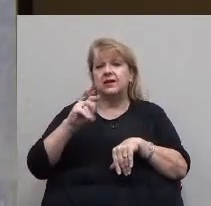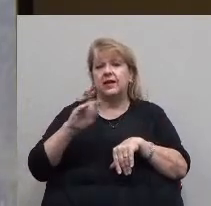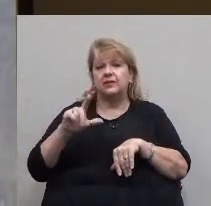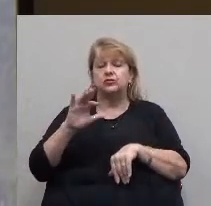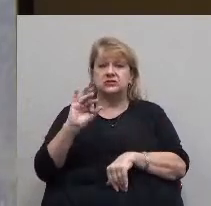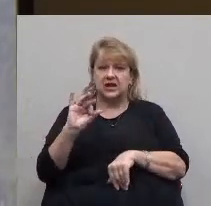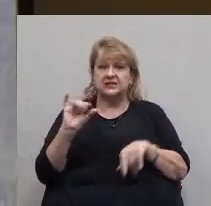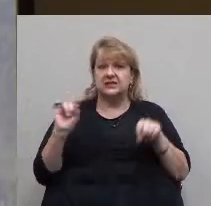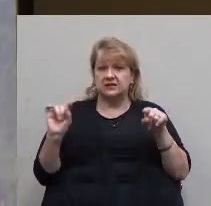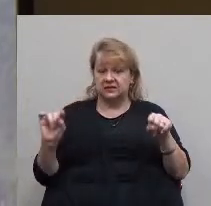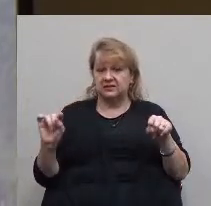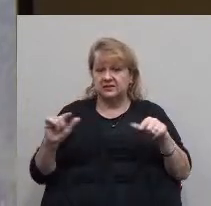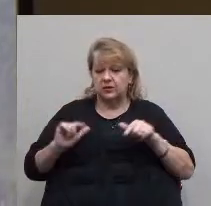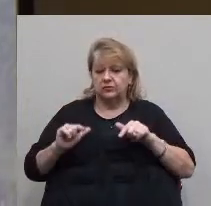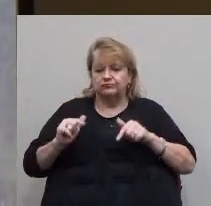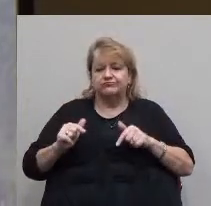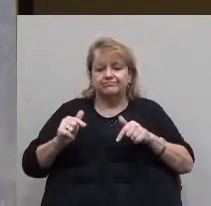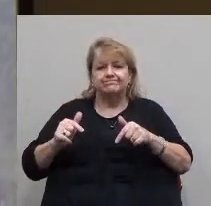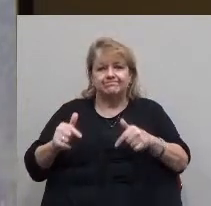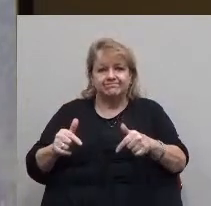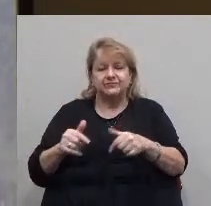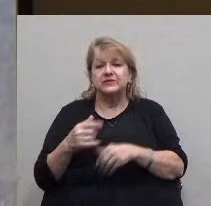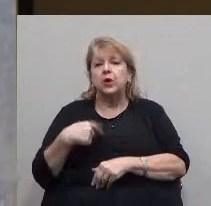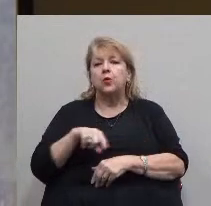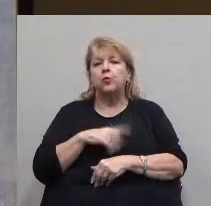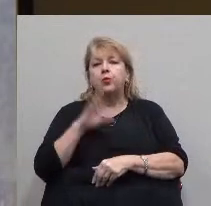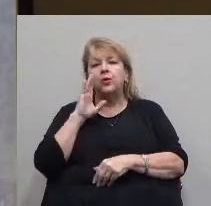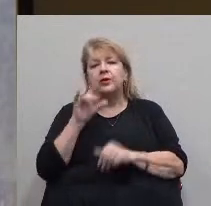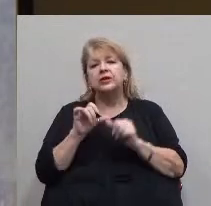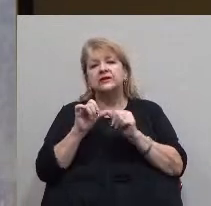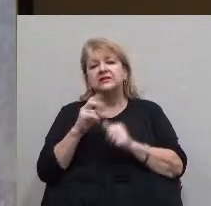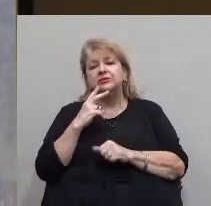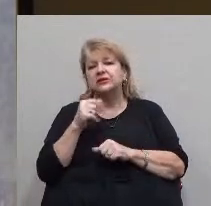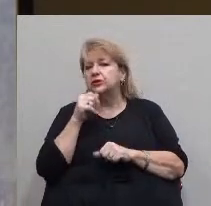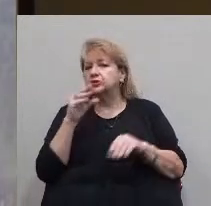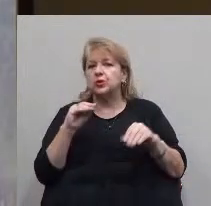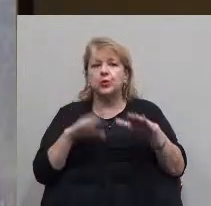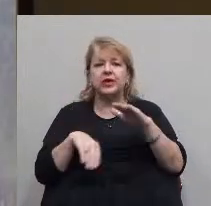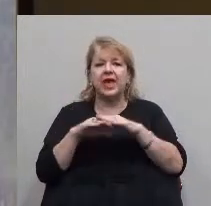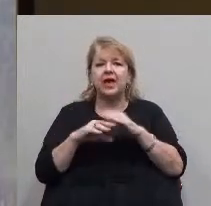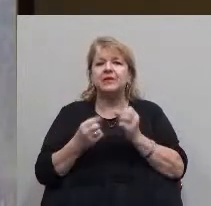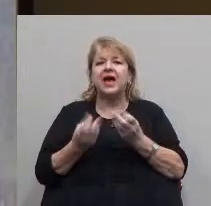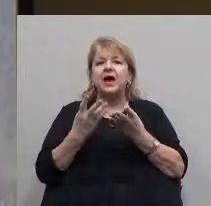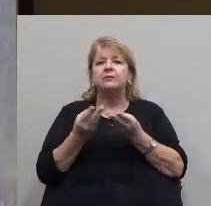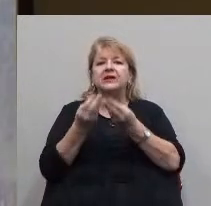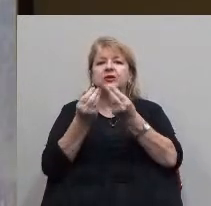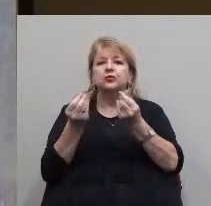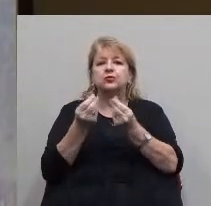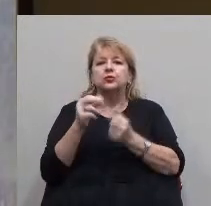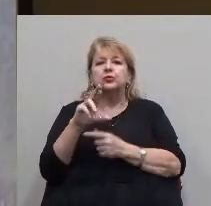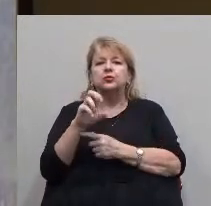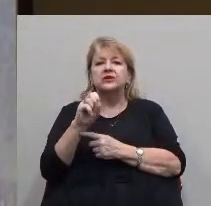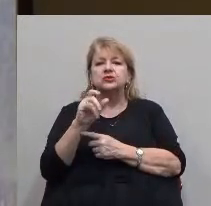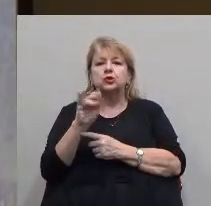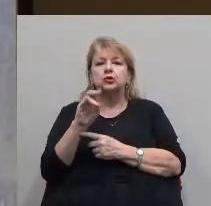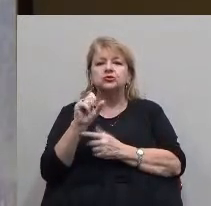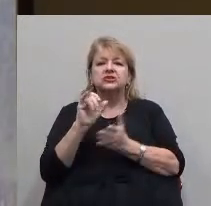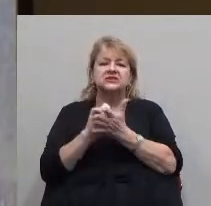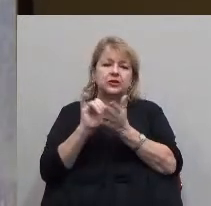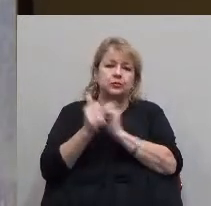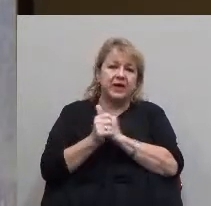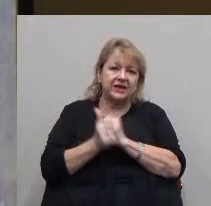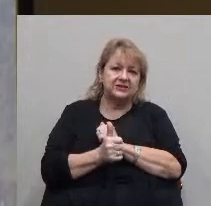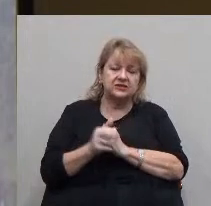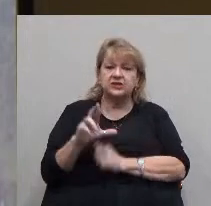So we will continue seeing, though, there's no cap on the amount of resolutions that are passed.